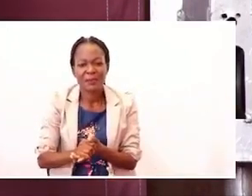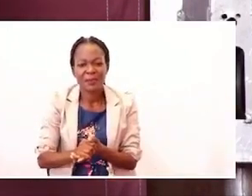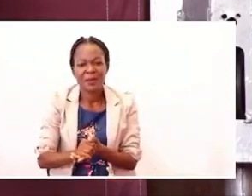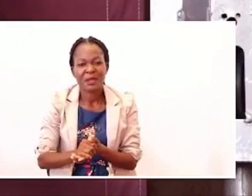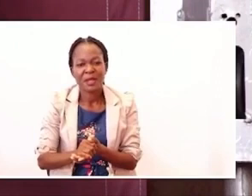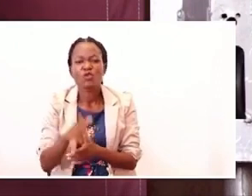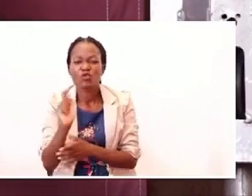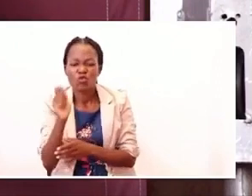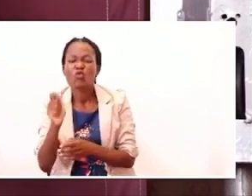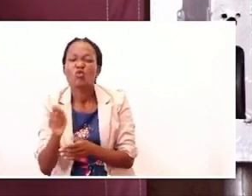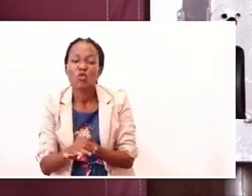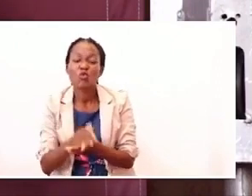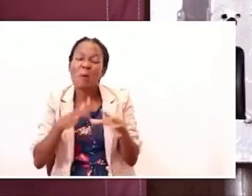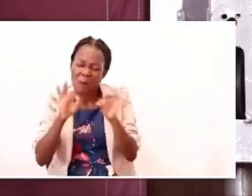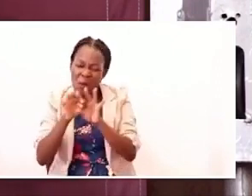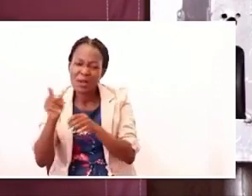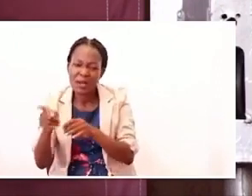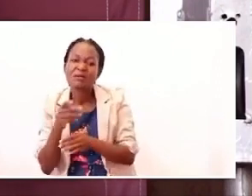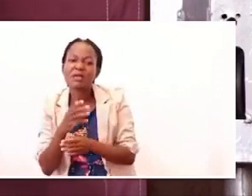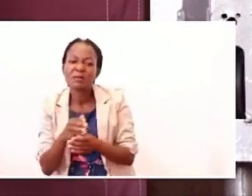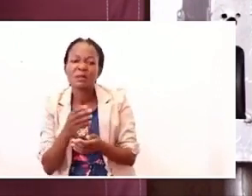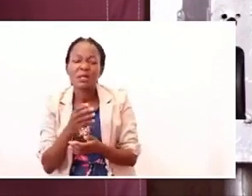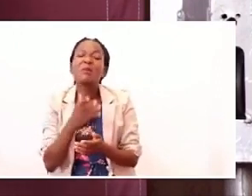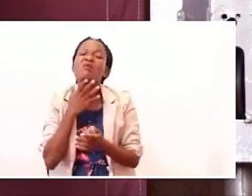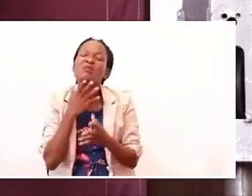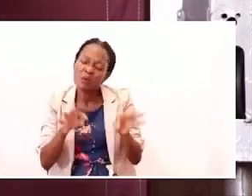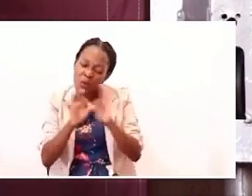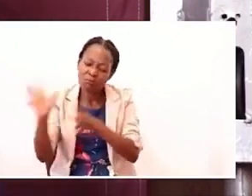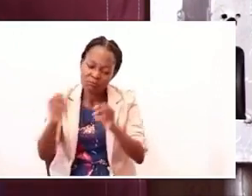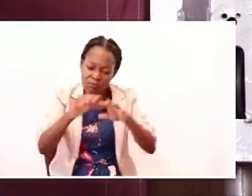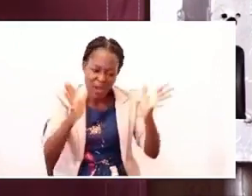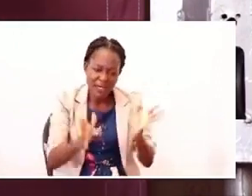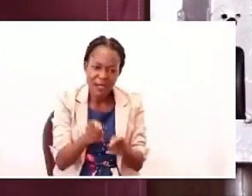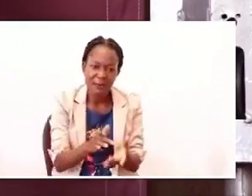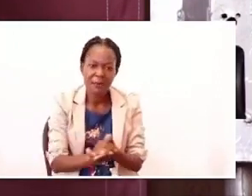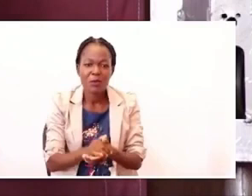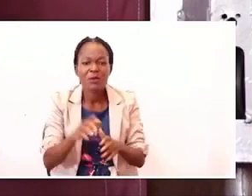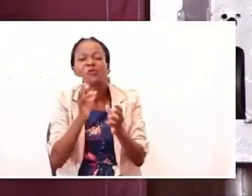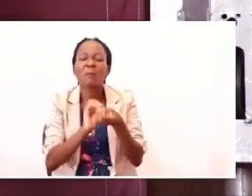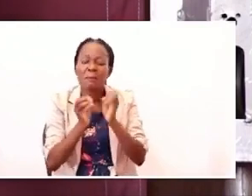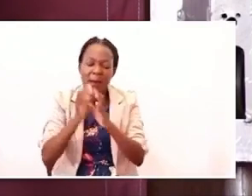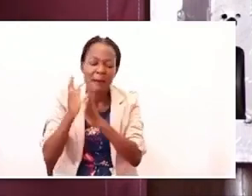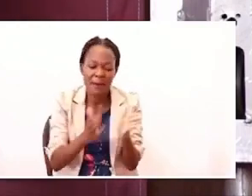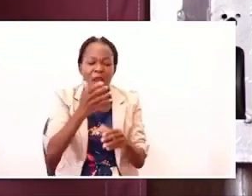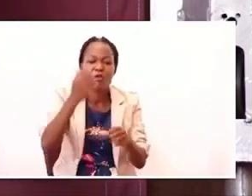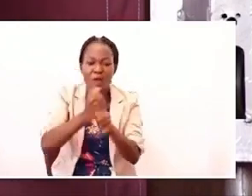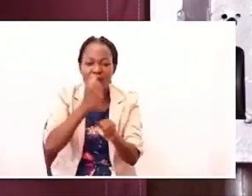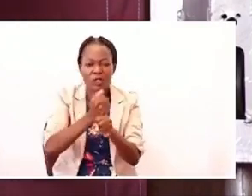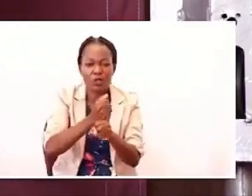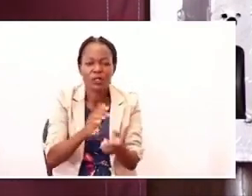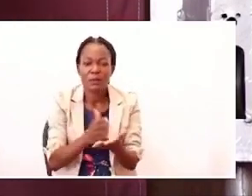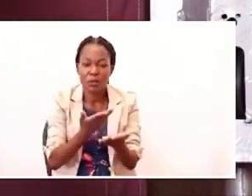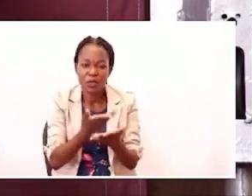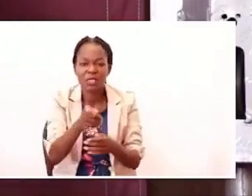tool that had been put on the table for them earlier, what is called the Lagos Plan of Action, which was